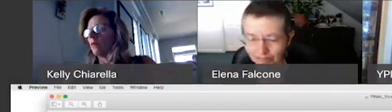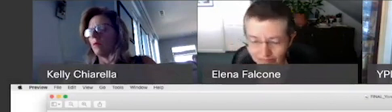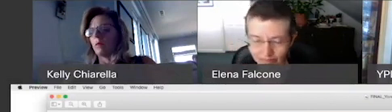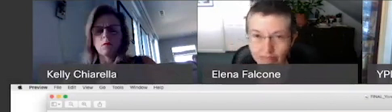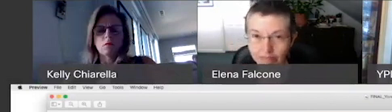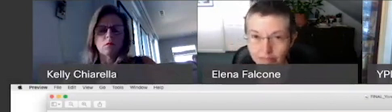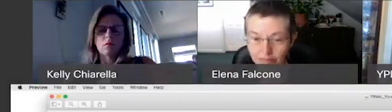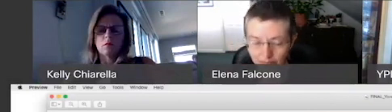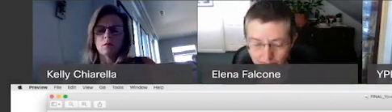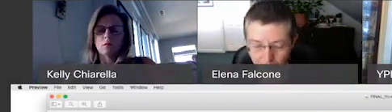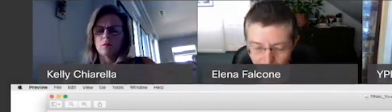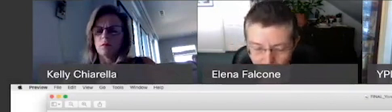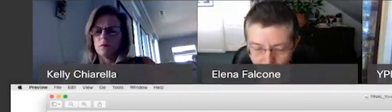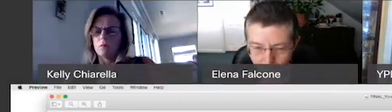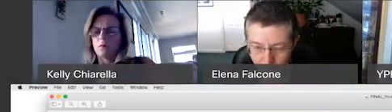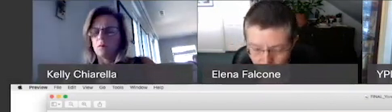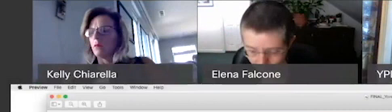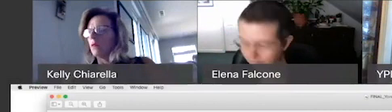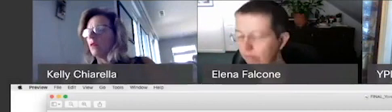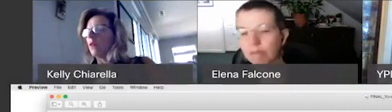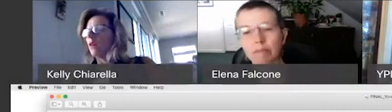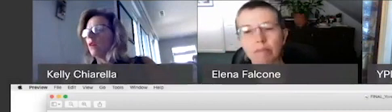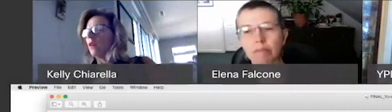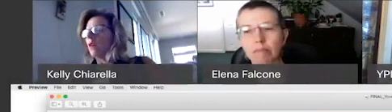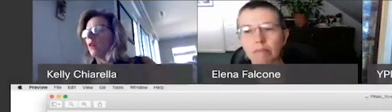Attorney General's office, you can call us toll-free at